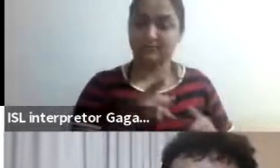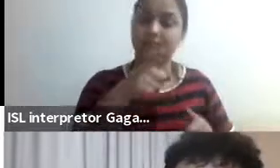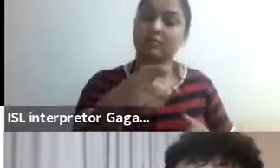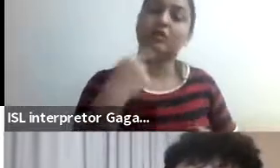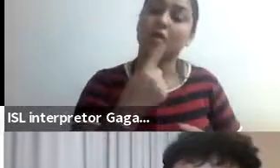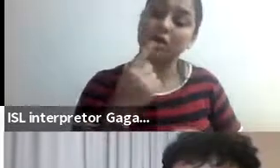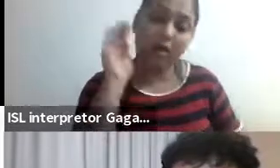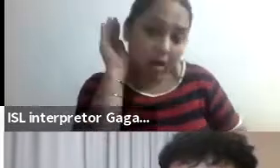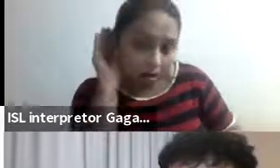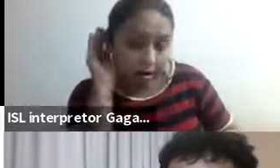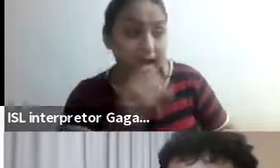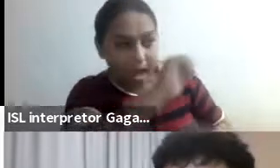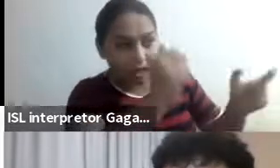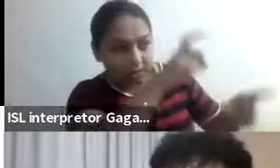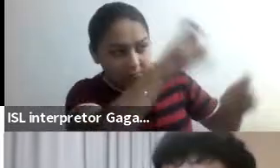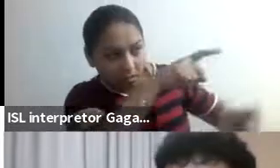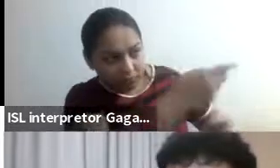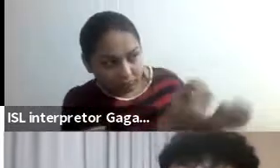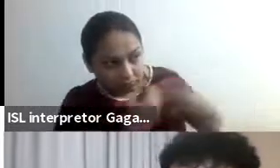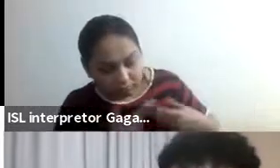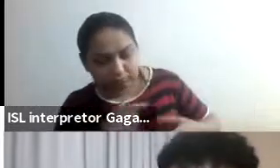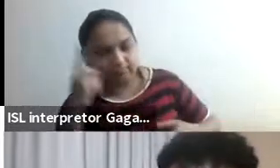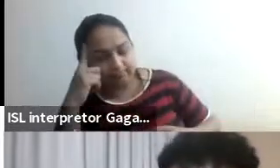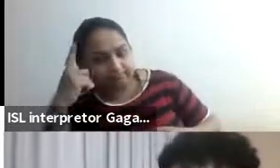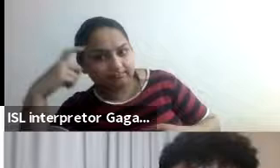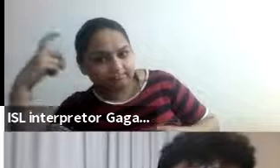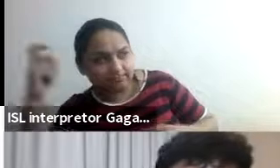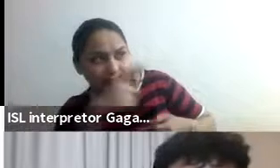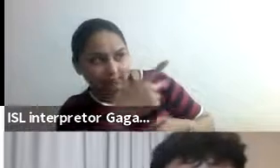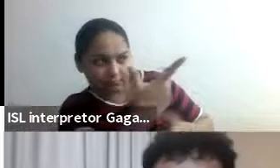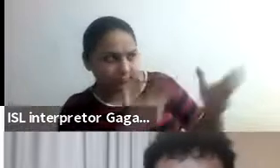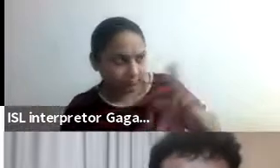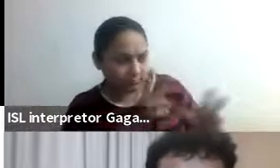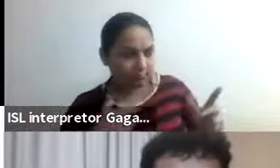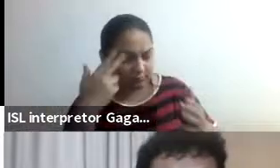She heard about it from others, and she was staying inside the house at the time.